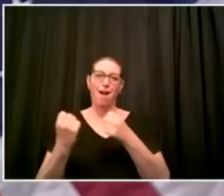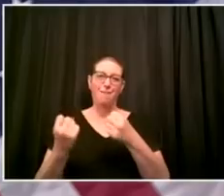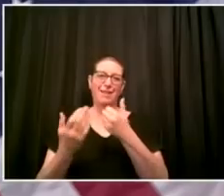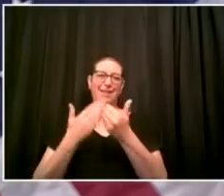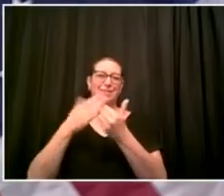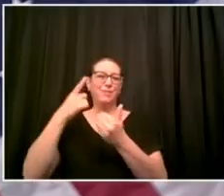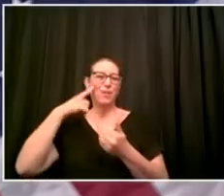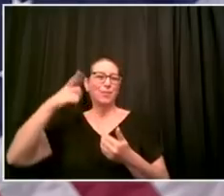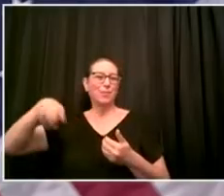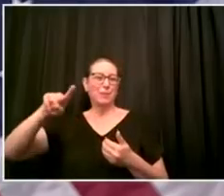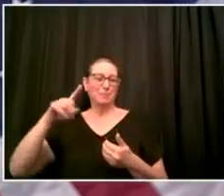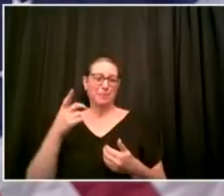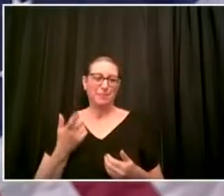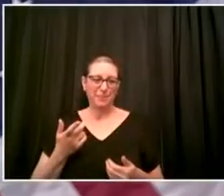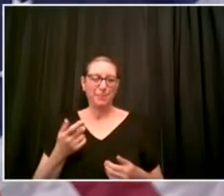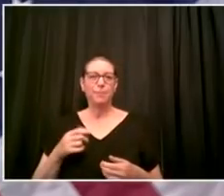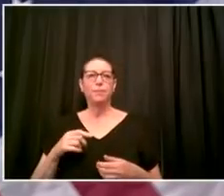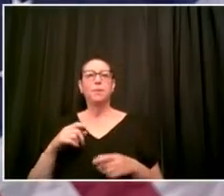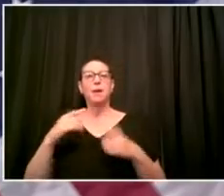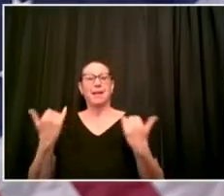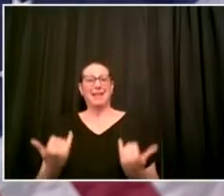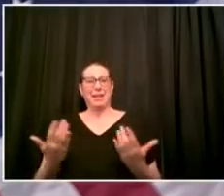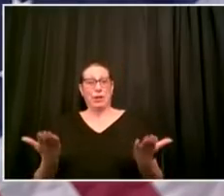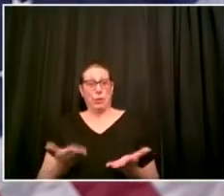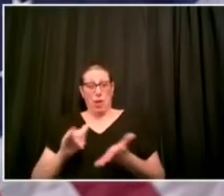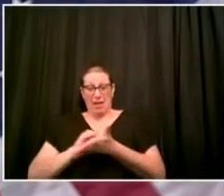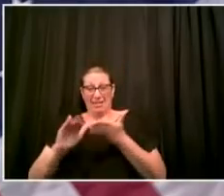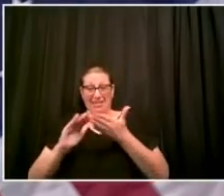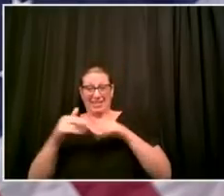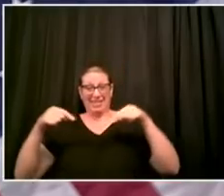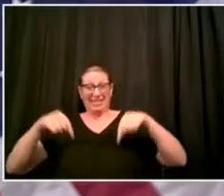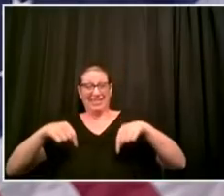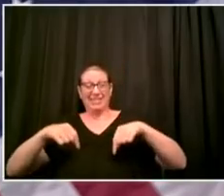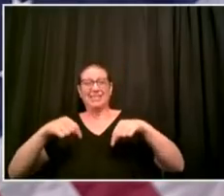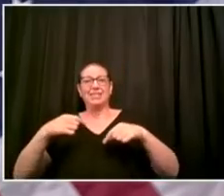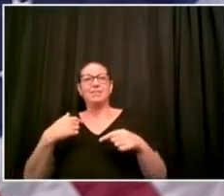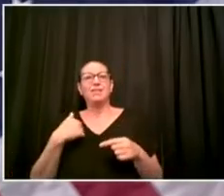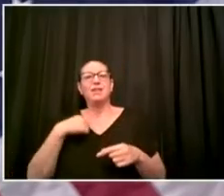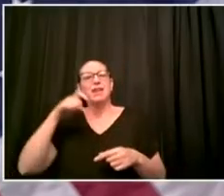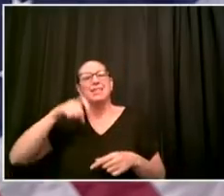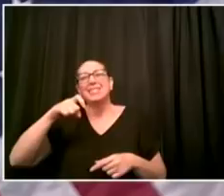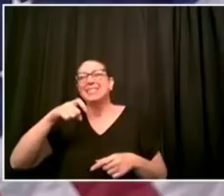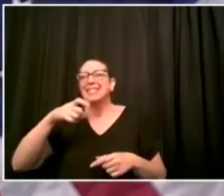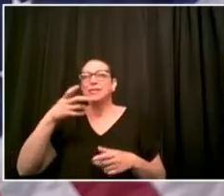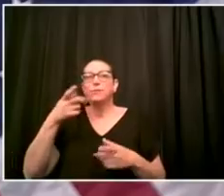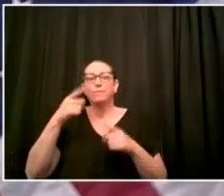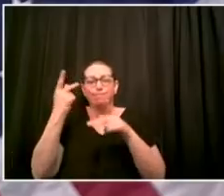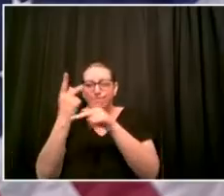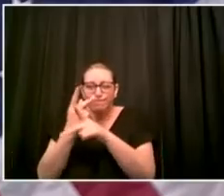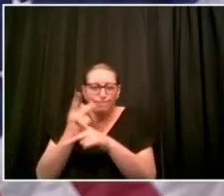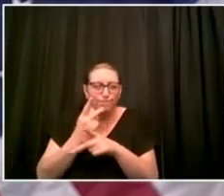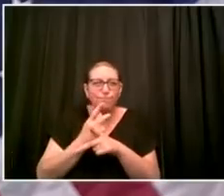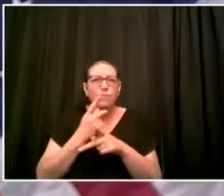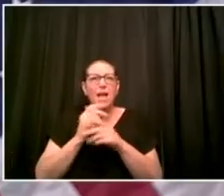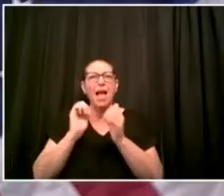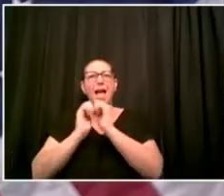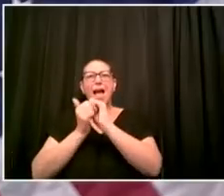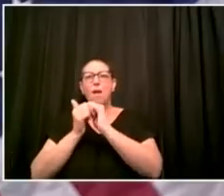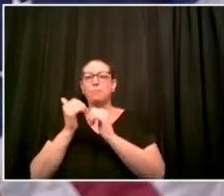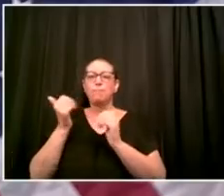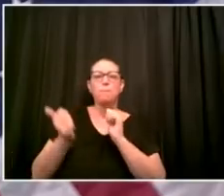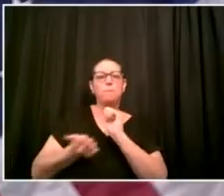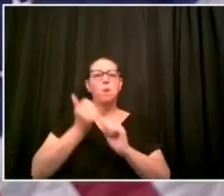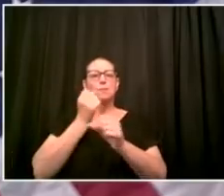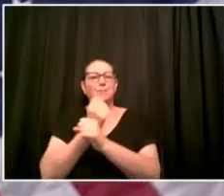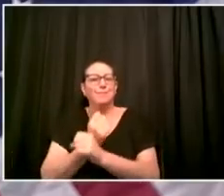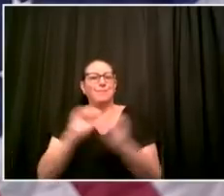exactly what you said. How do we maximize wearing of face coverings on subways? What does that look like? How do we make